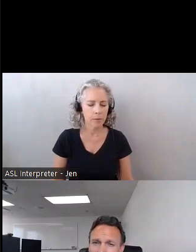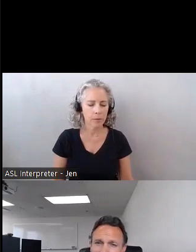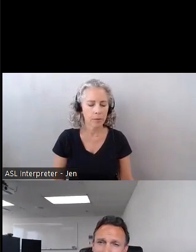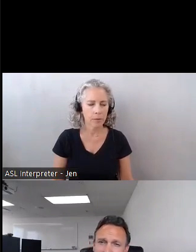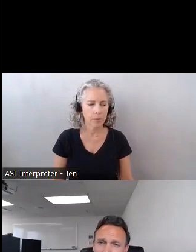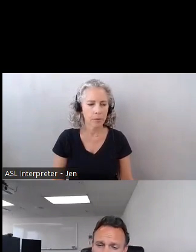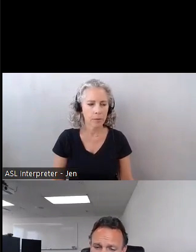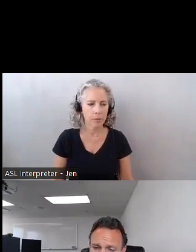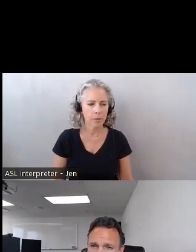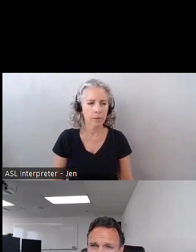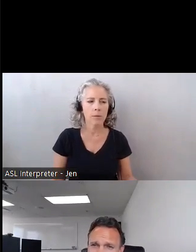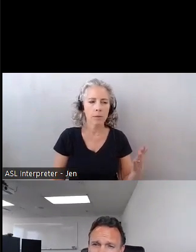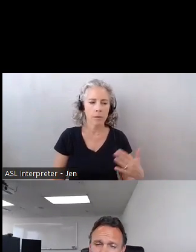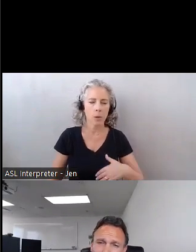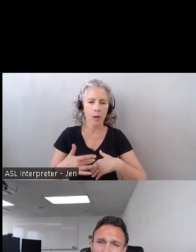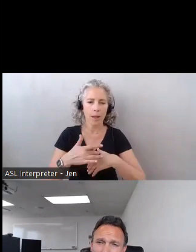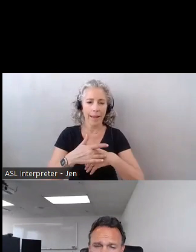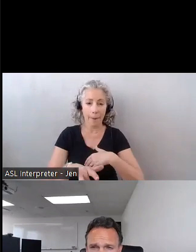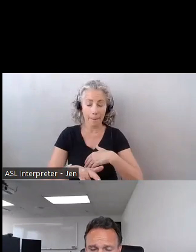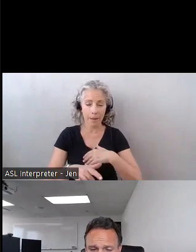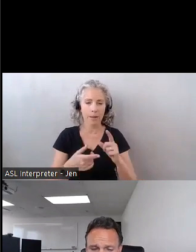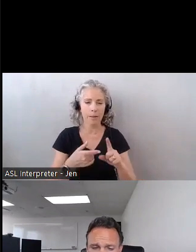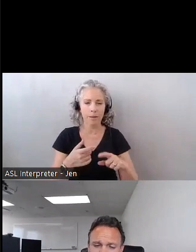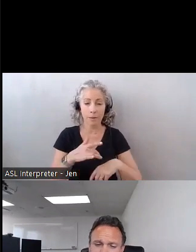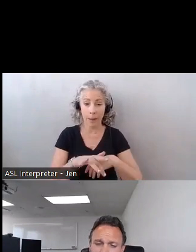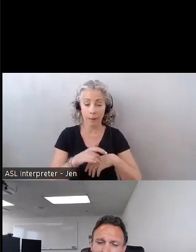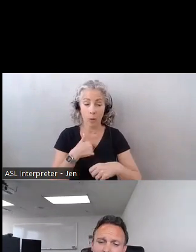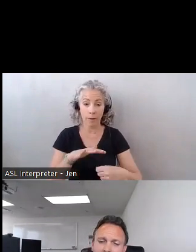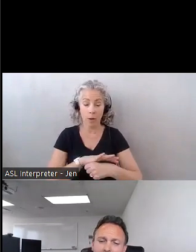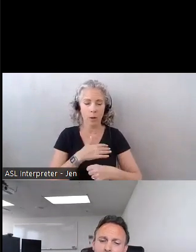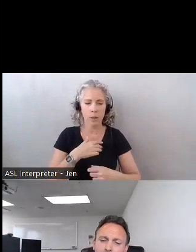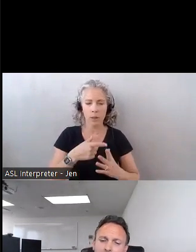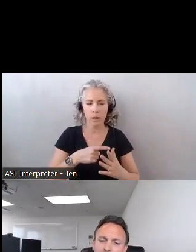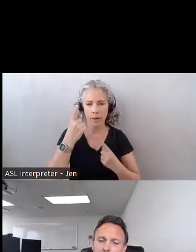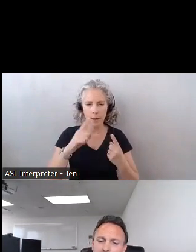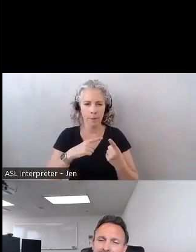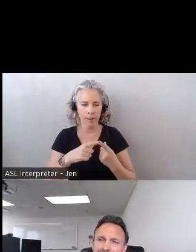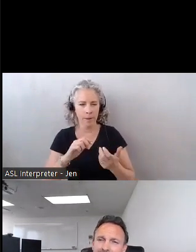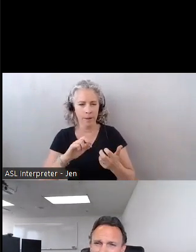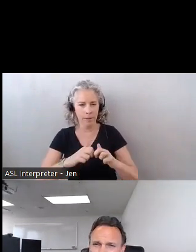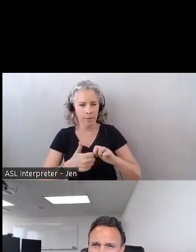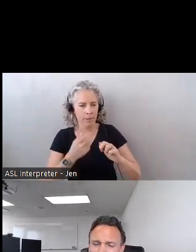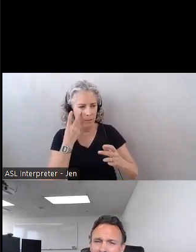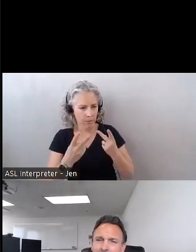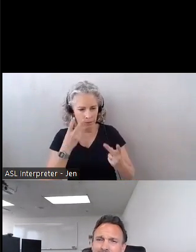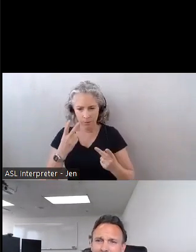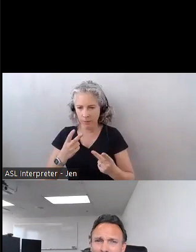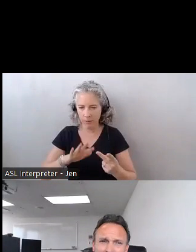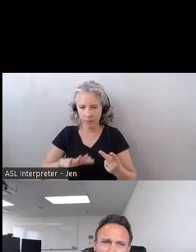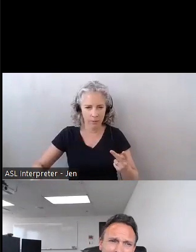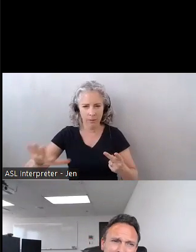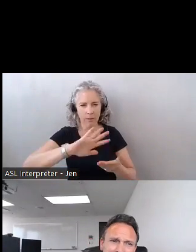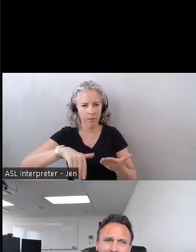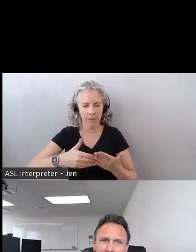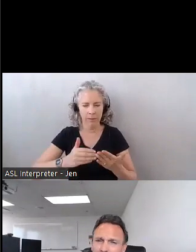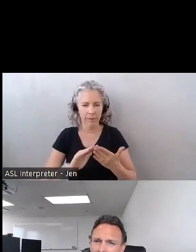One of the gaps that we're talking about came from our thinking about a problem that we were seeing in all of our communities, but one